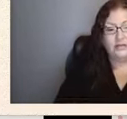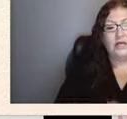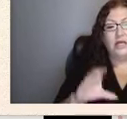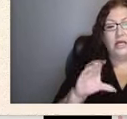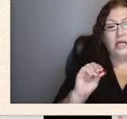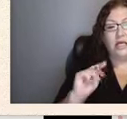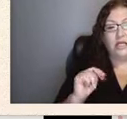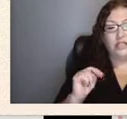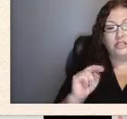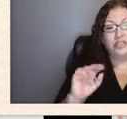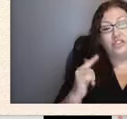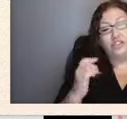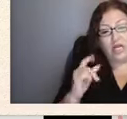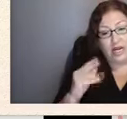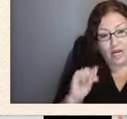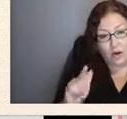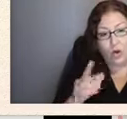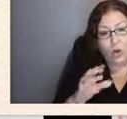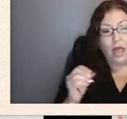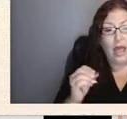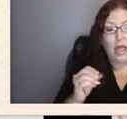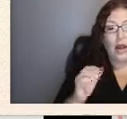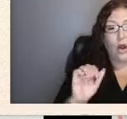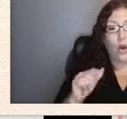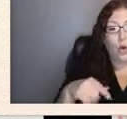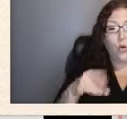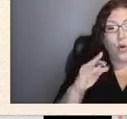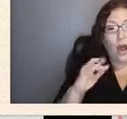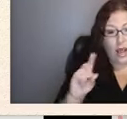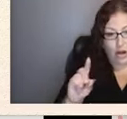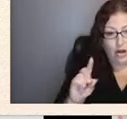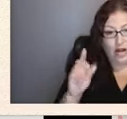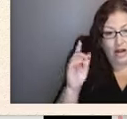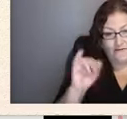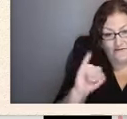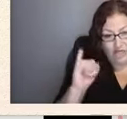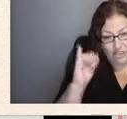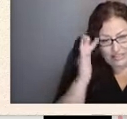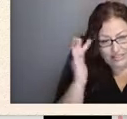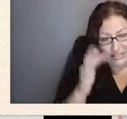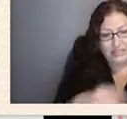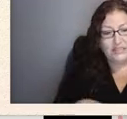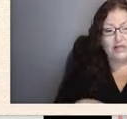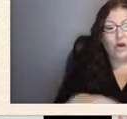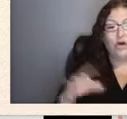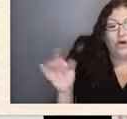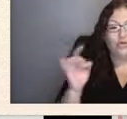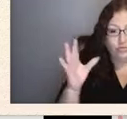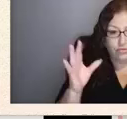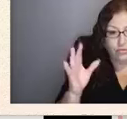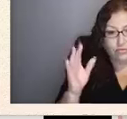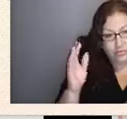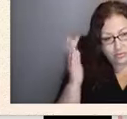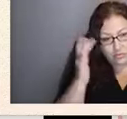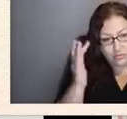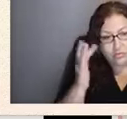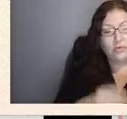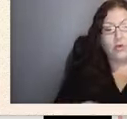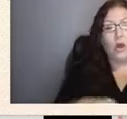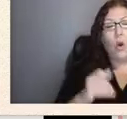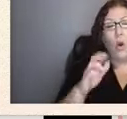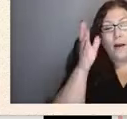acquired infectious diseases, chronic or catastrophic illnesses, or a parent or guardian with a